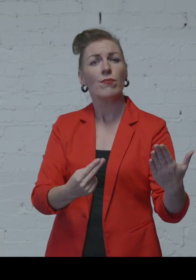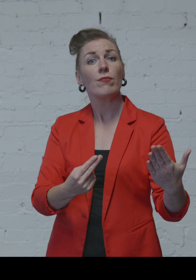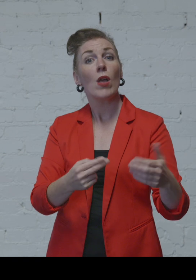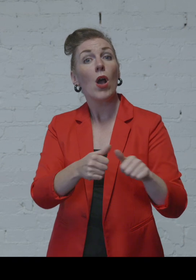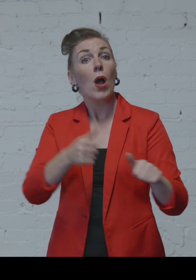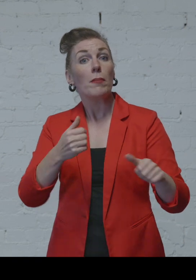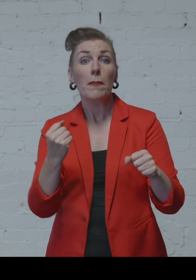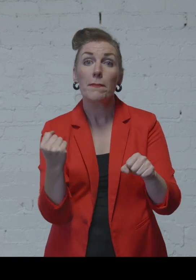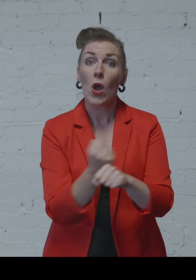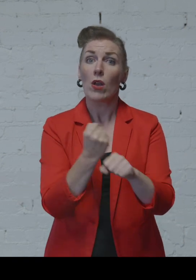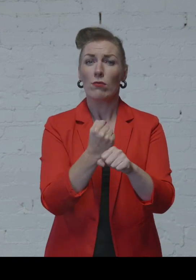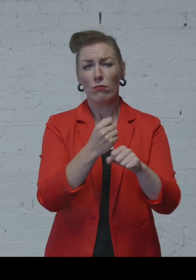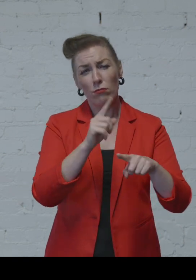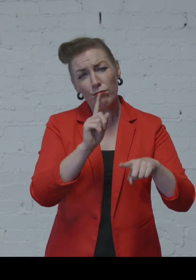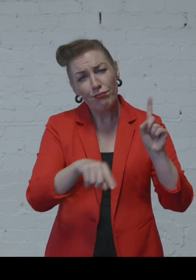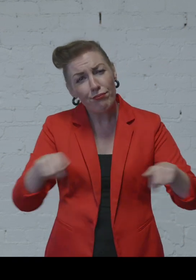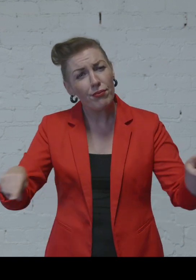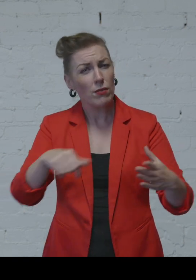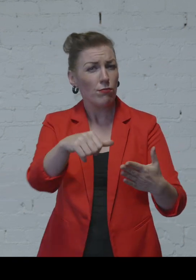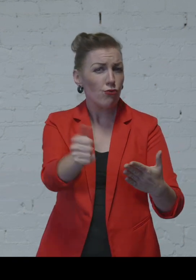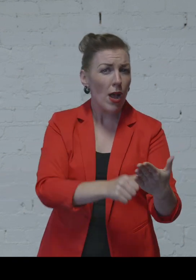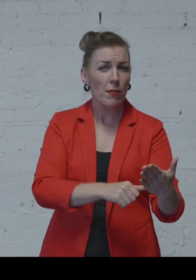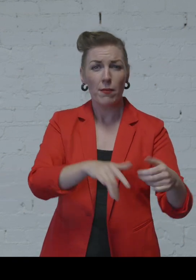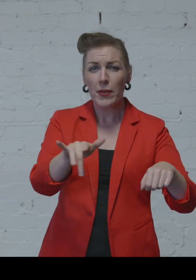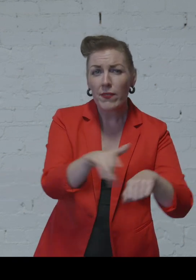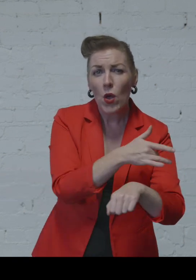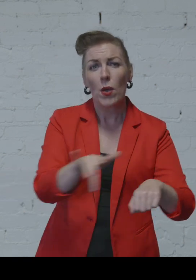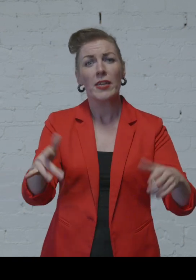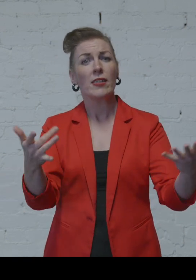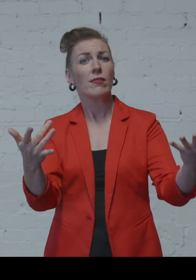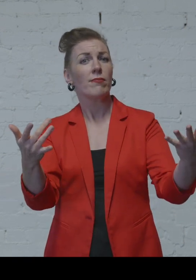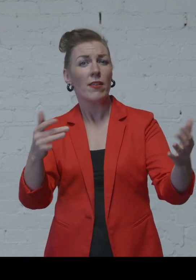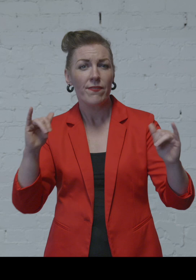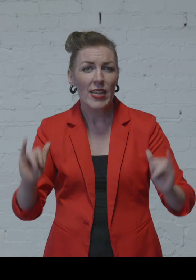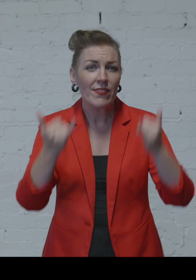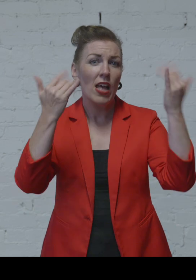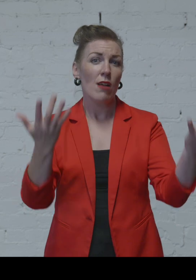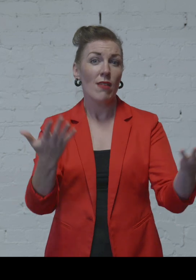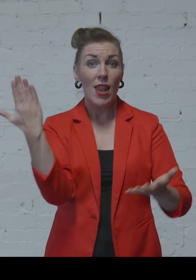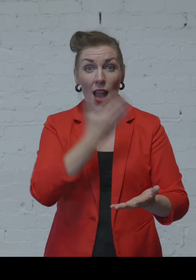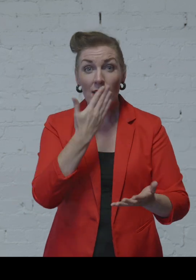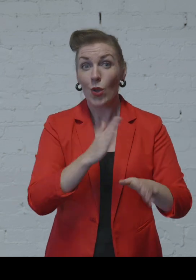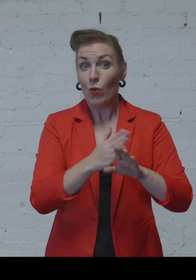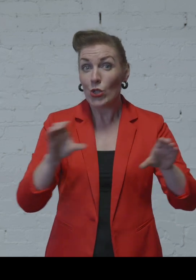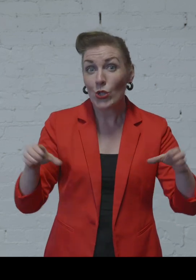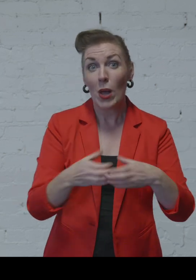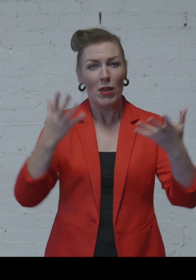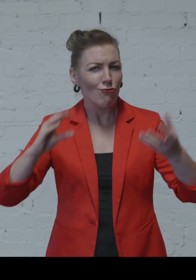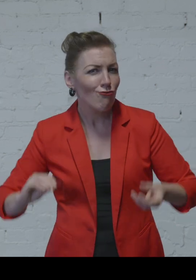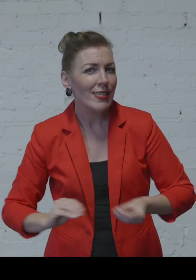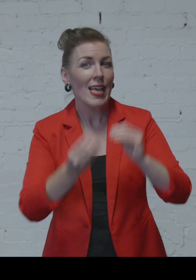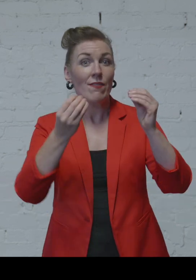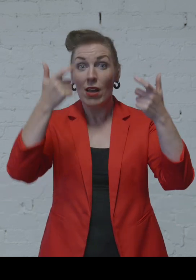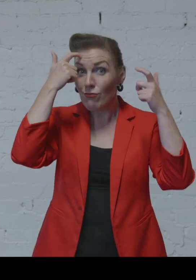of performances, festivals, classes, workshops, creative residencies and participatory projects. We